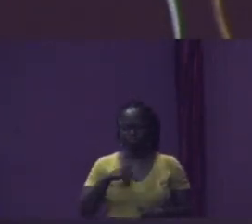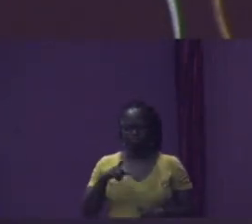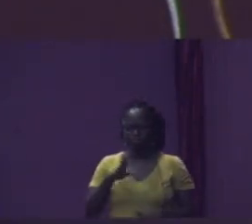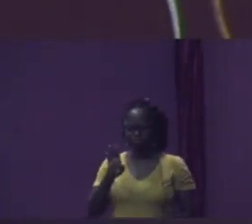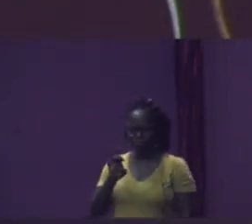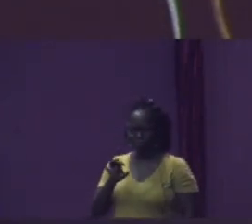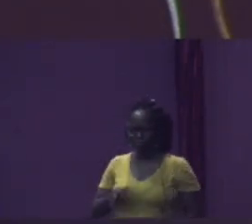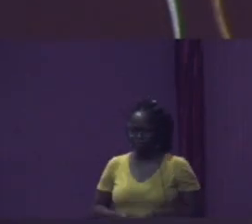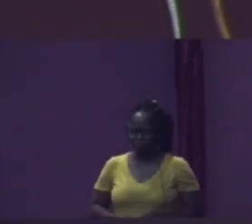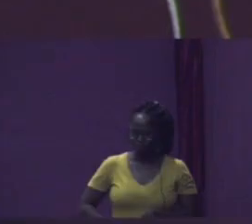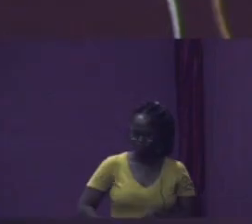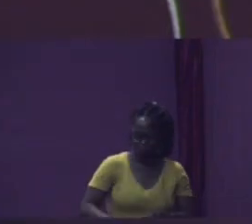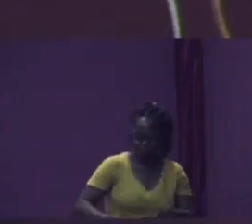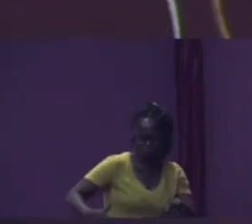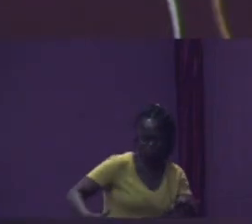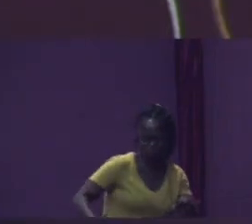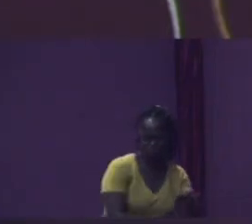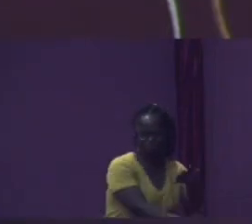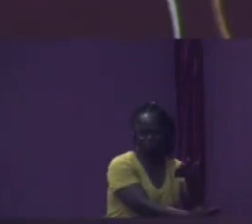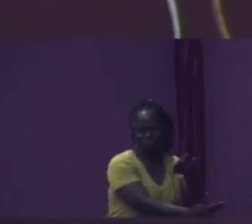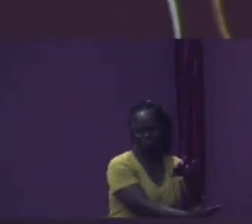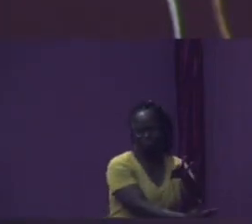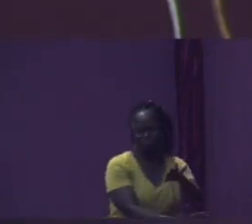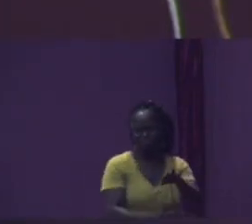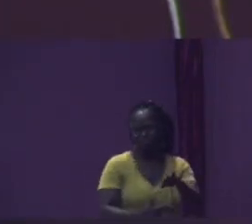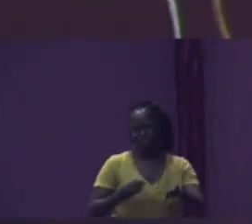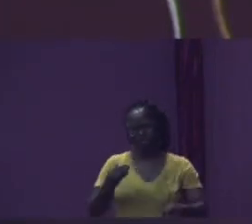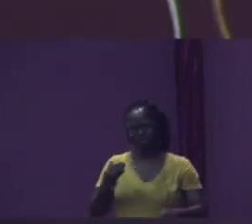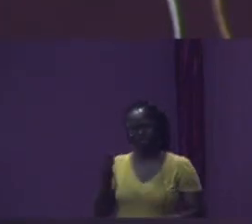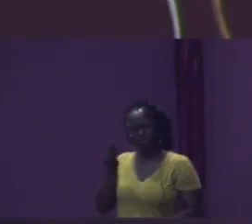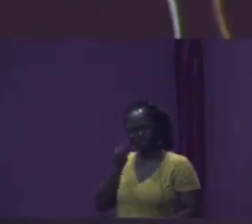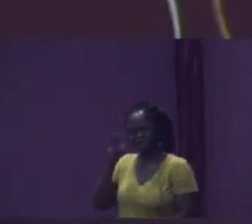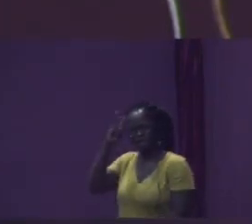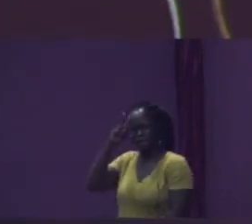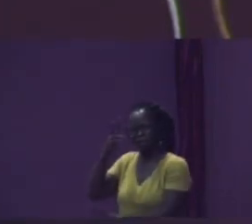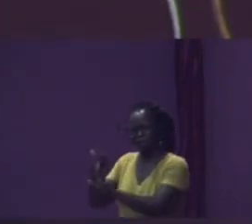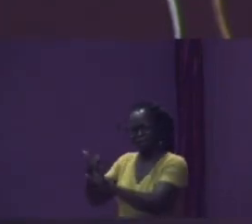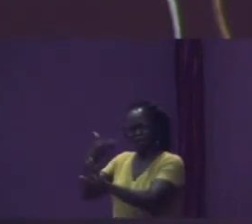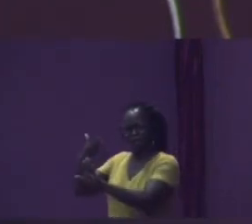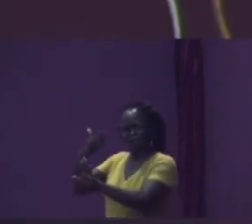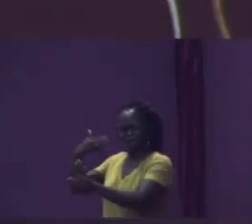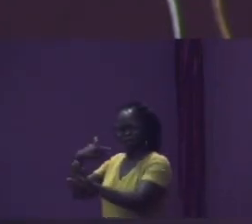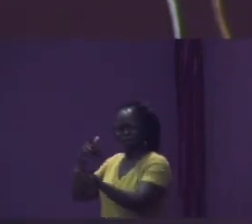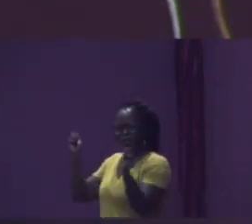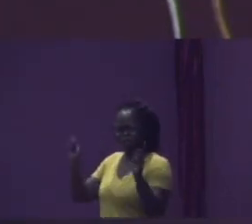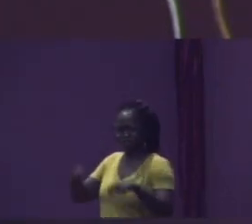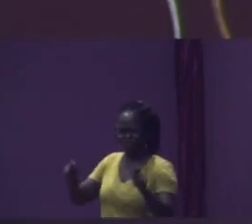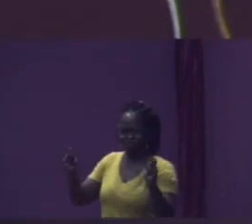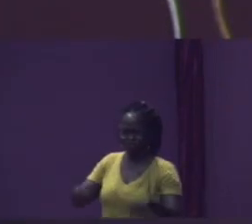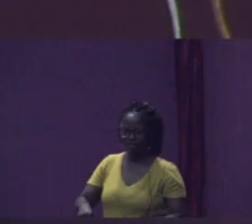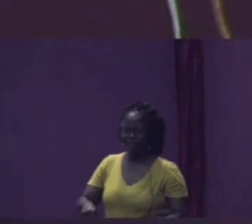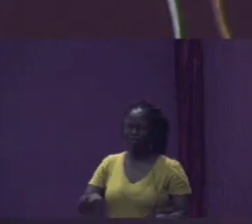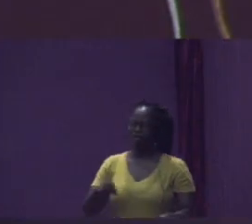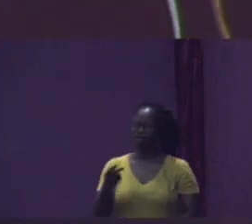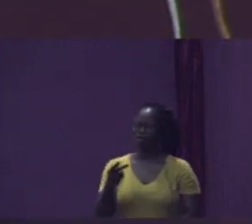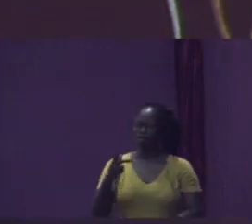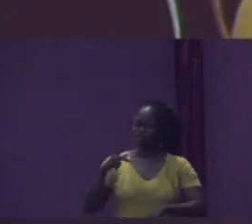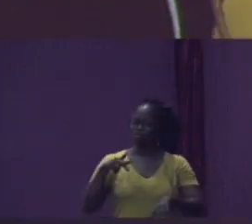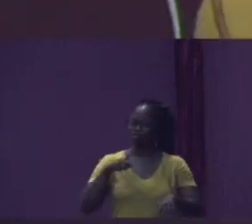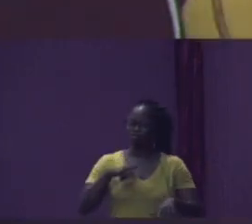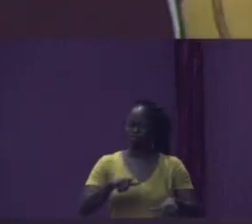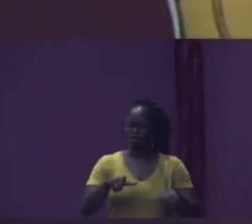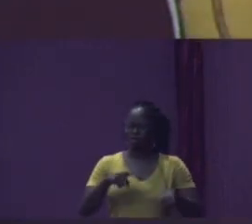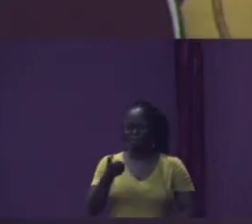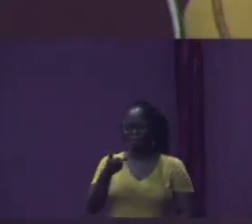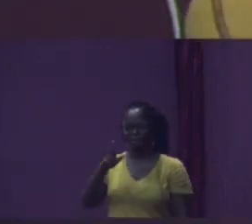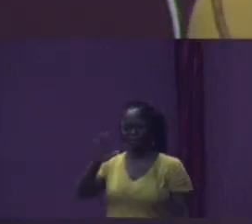they've been formally trained as midwives. Anyway, so and then your question, I only can answer